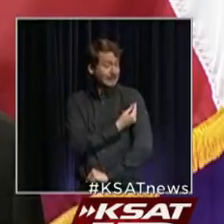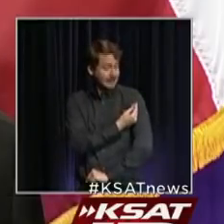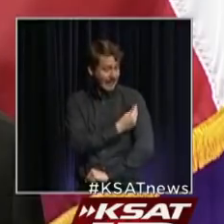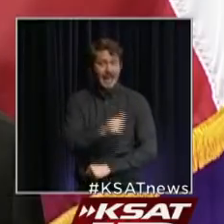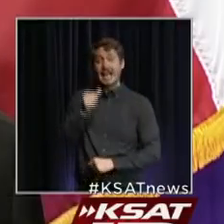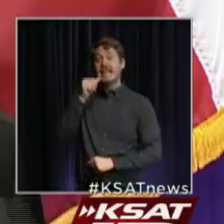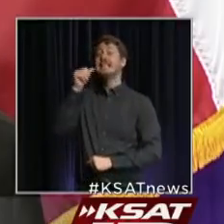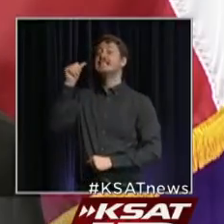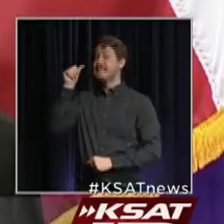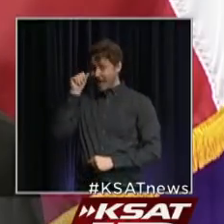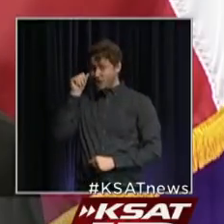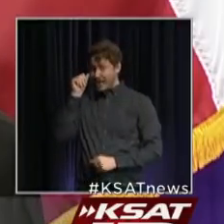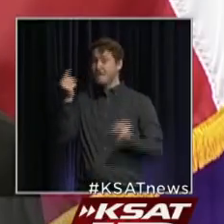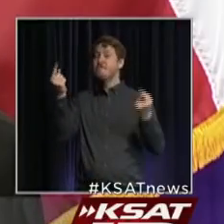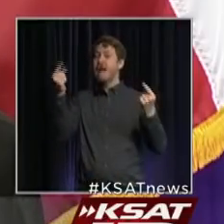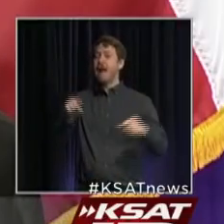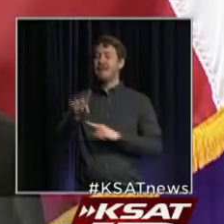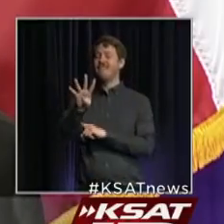we have